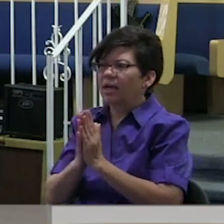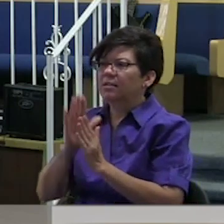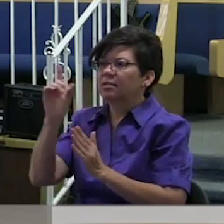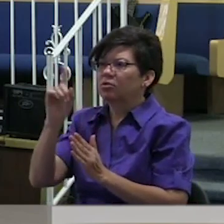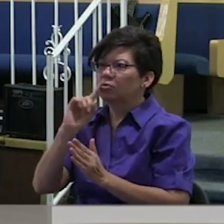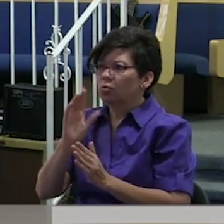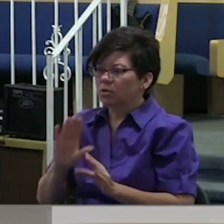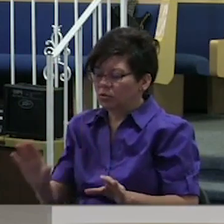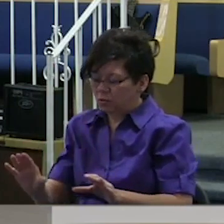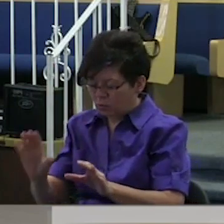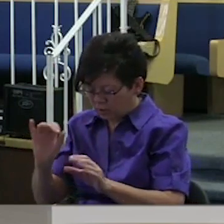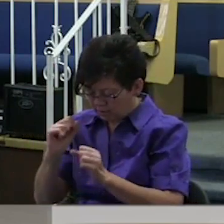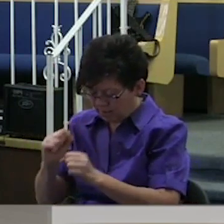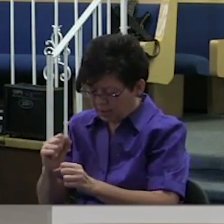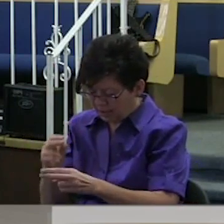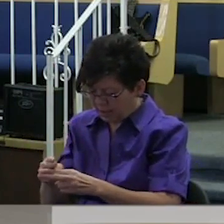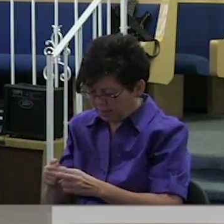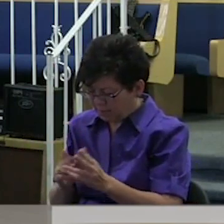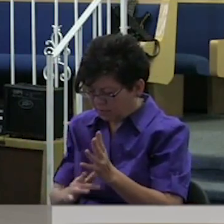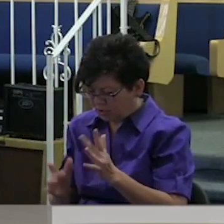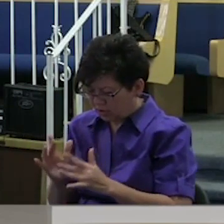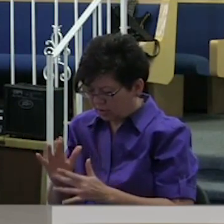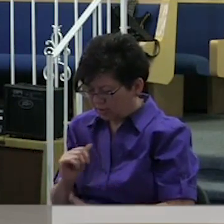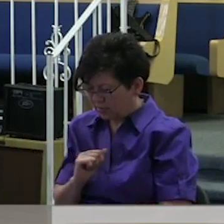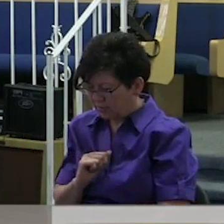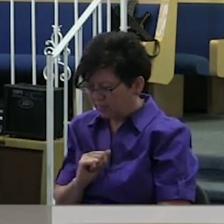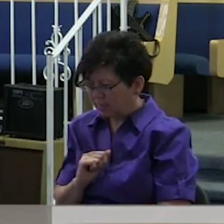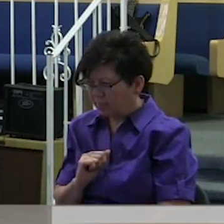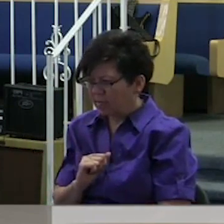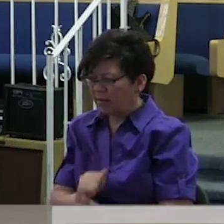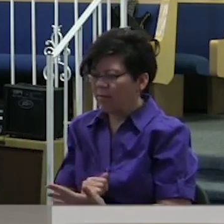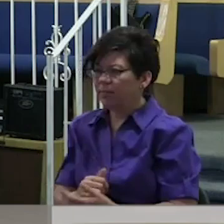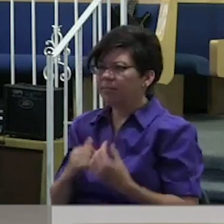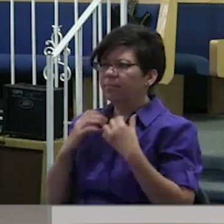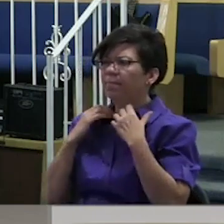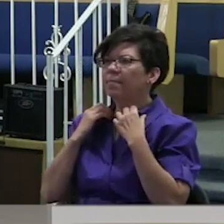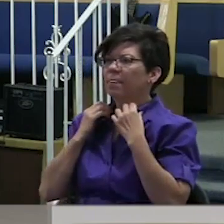you shall do. In the mighty name of Jesus, I pray. Amen. Amen.